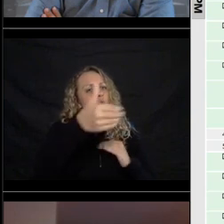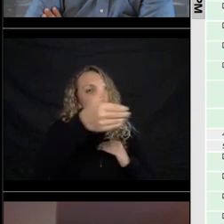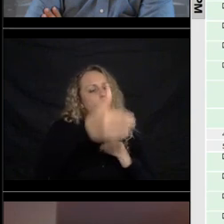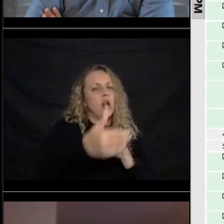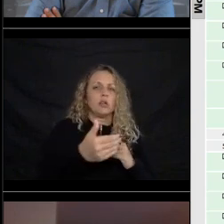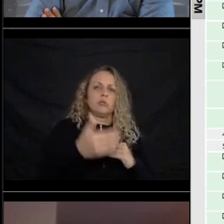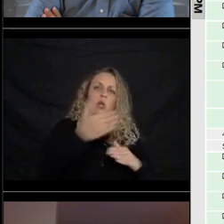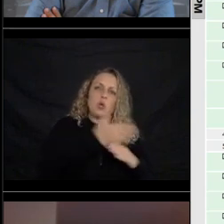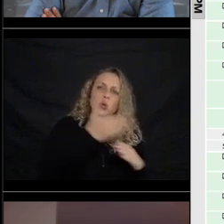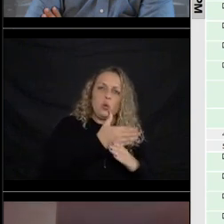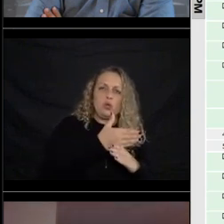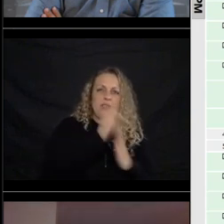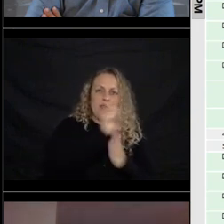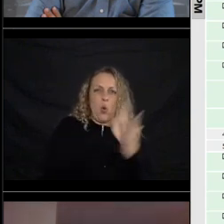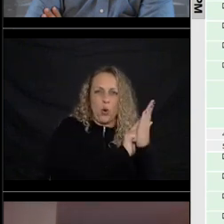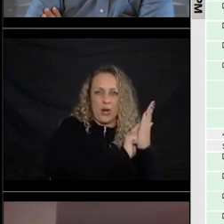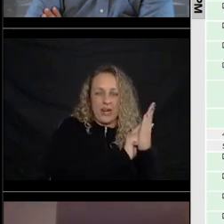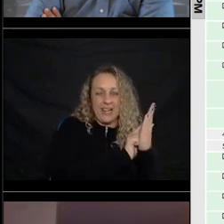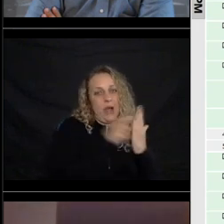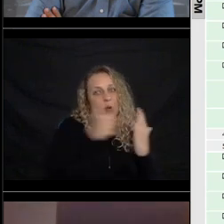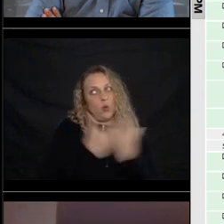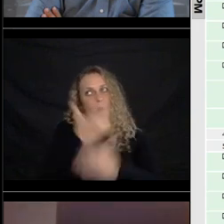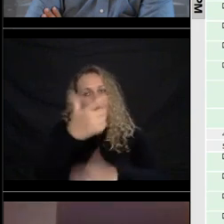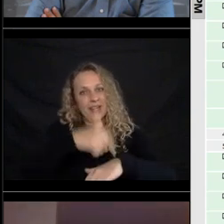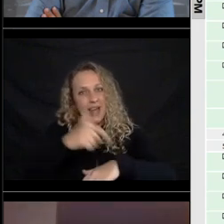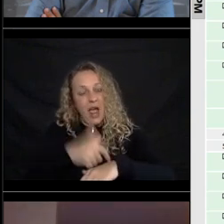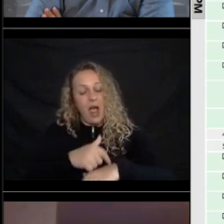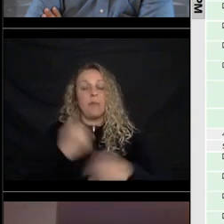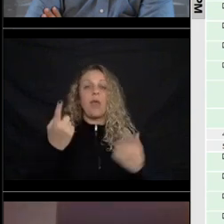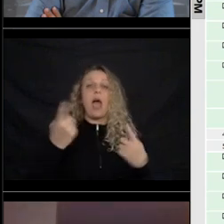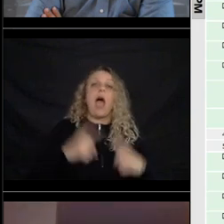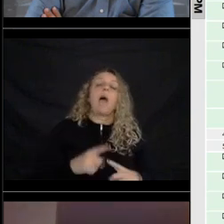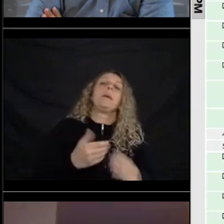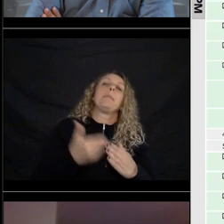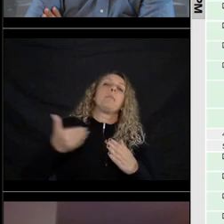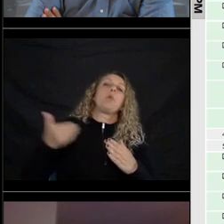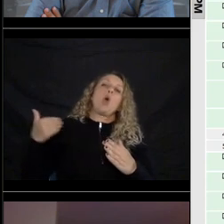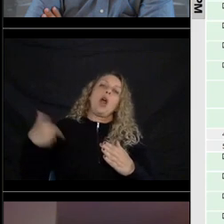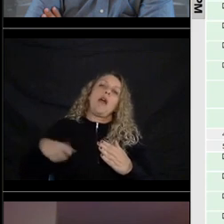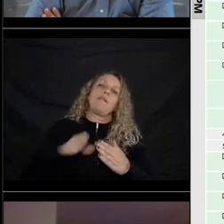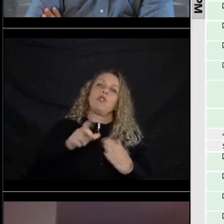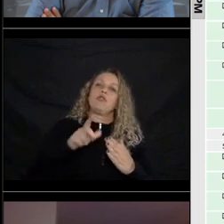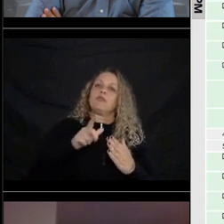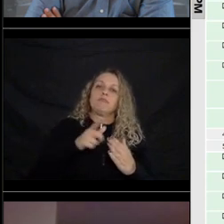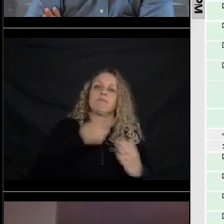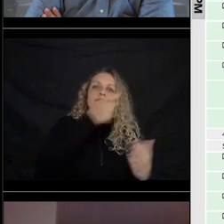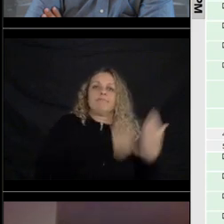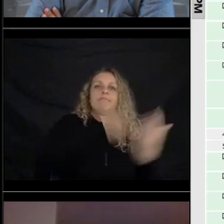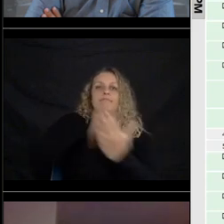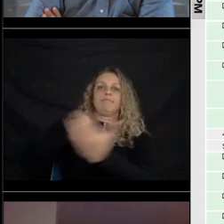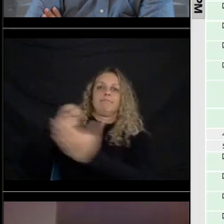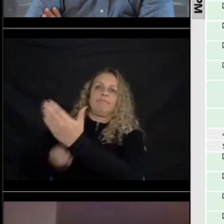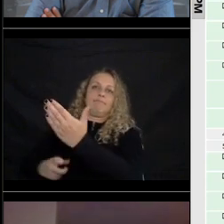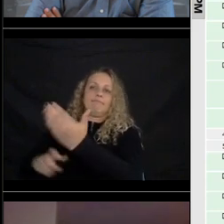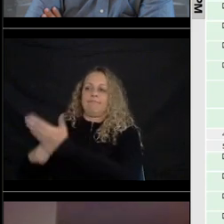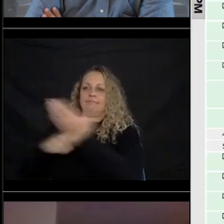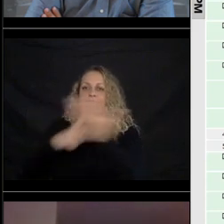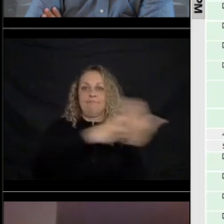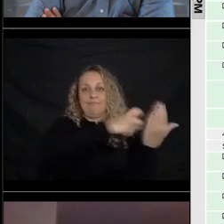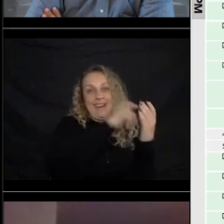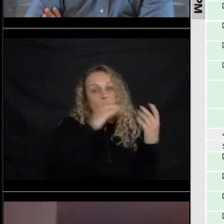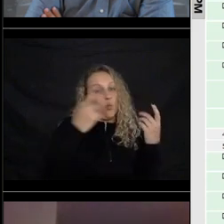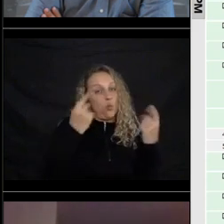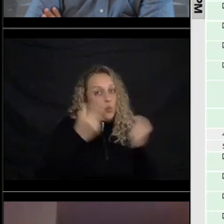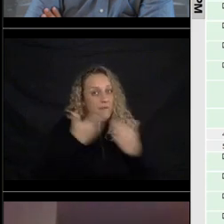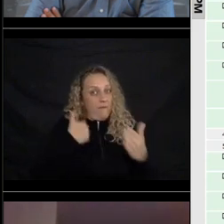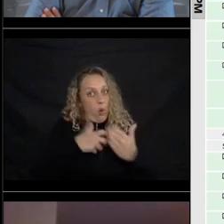time. And what the staff did prior to ever citing any of the properties was they did a mail out to all of